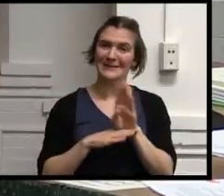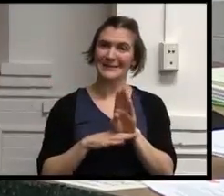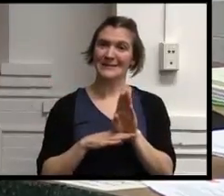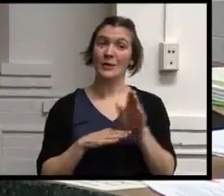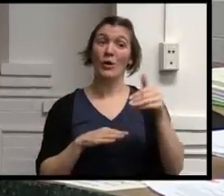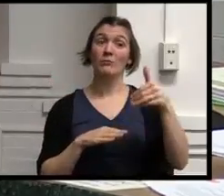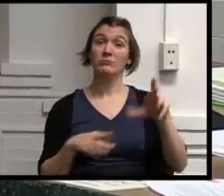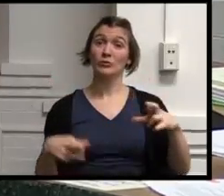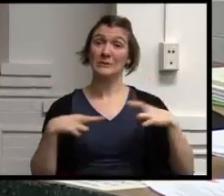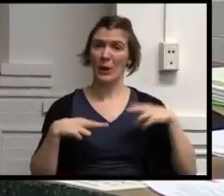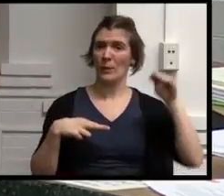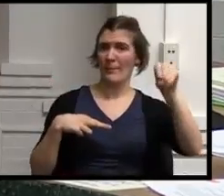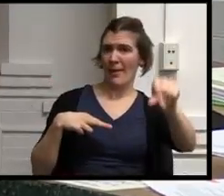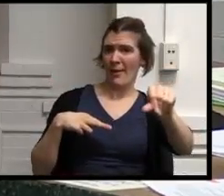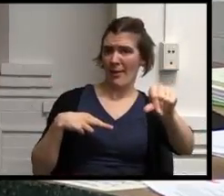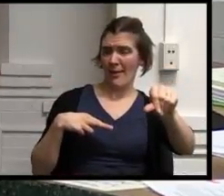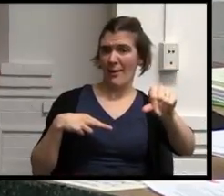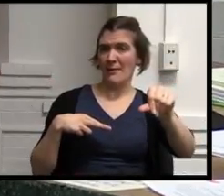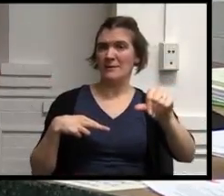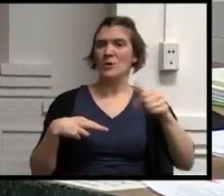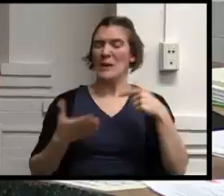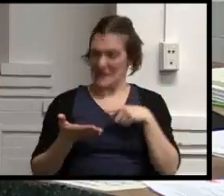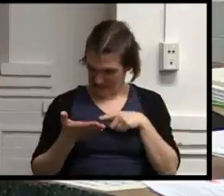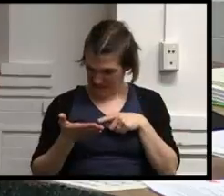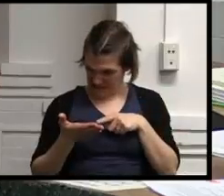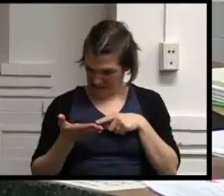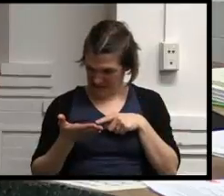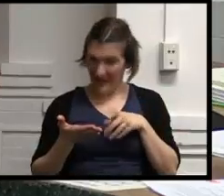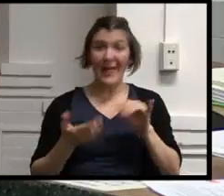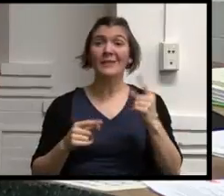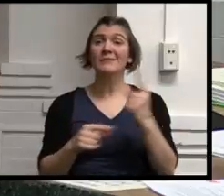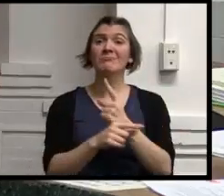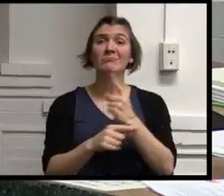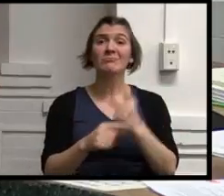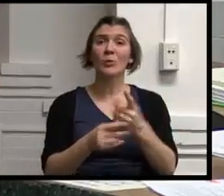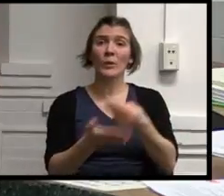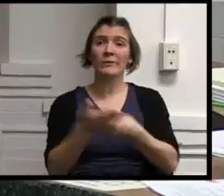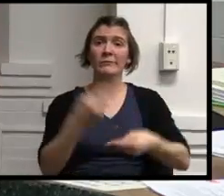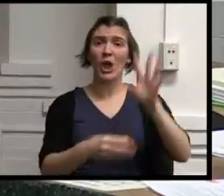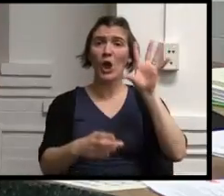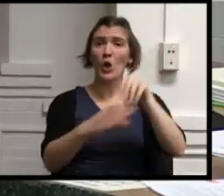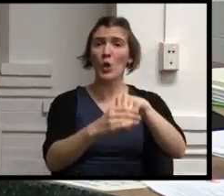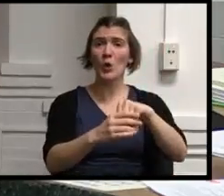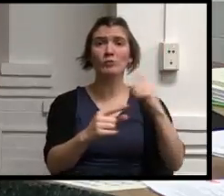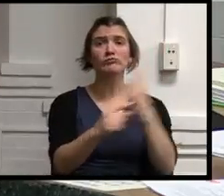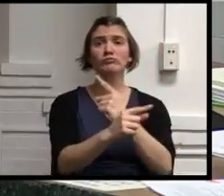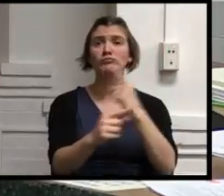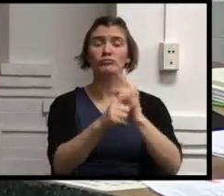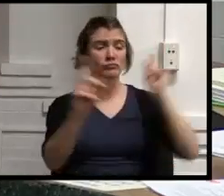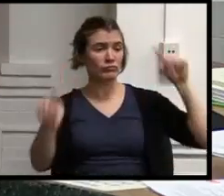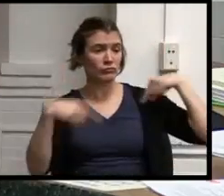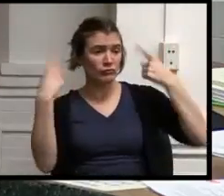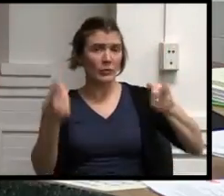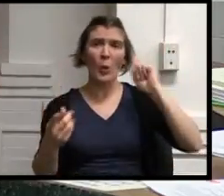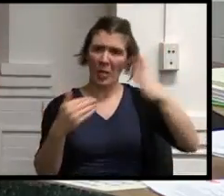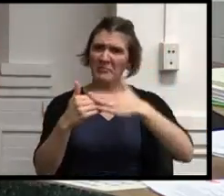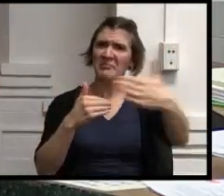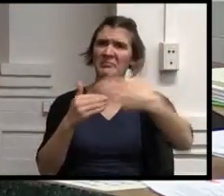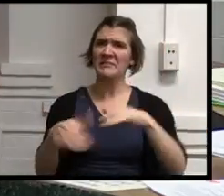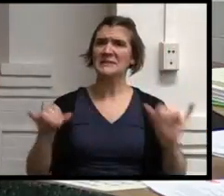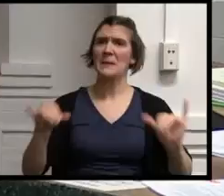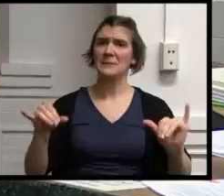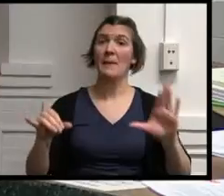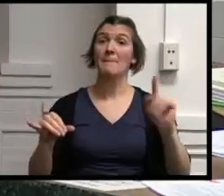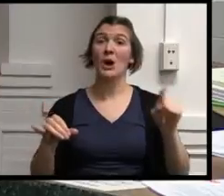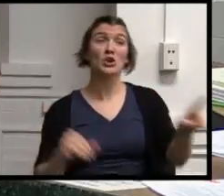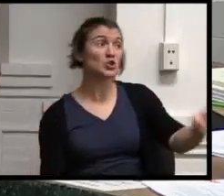note that potential liability in the statements, it's just part of our annual budgeting process, always has been, and will be going forward. But if you